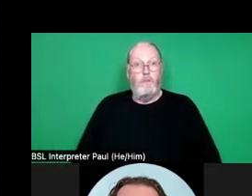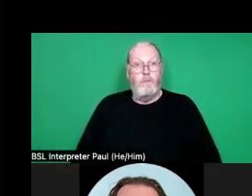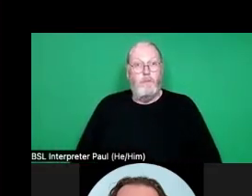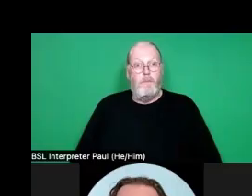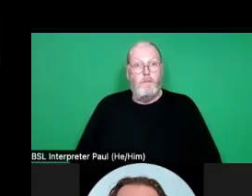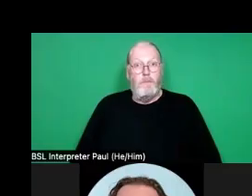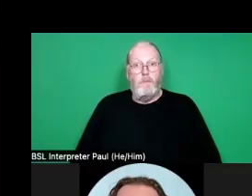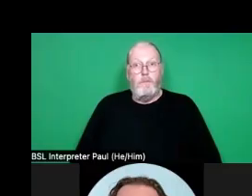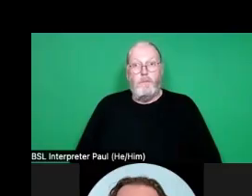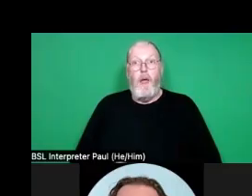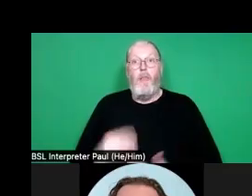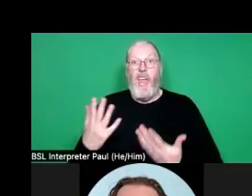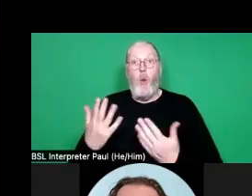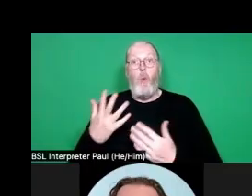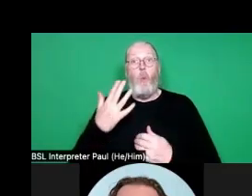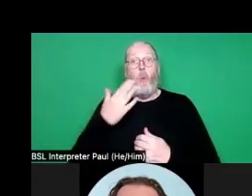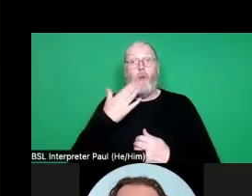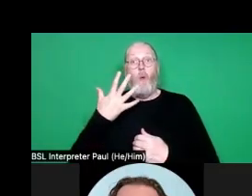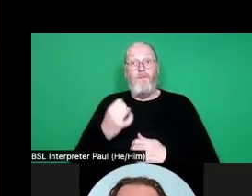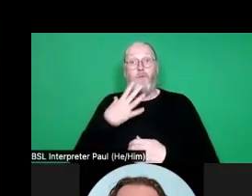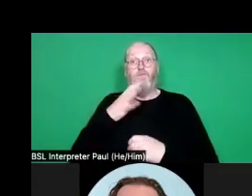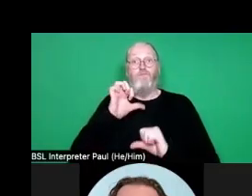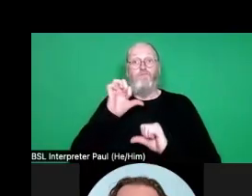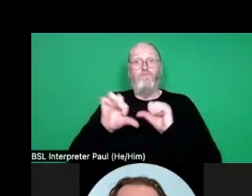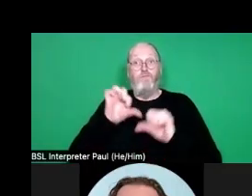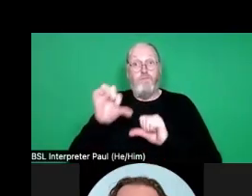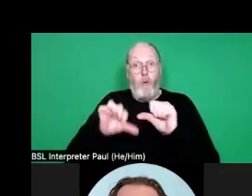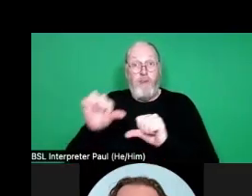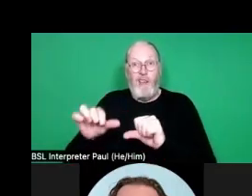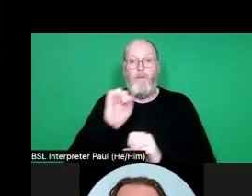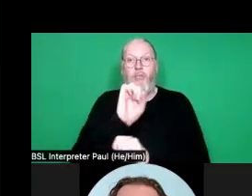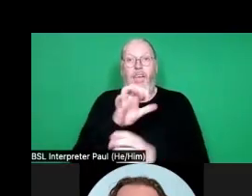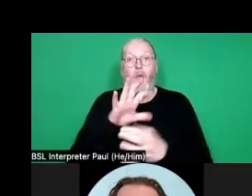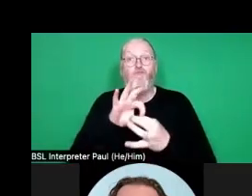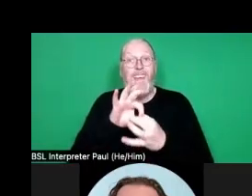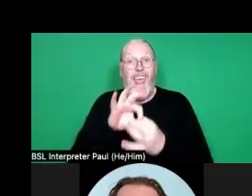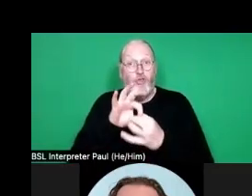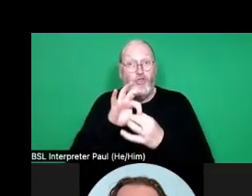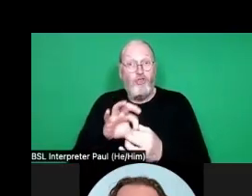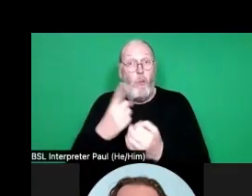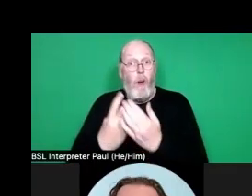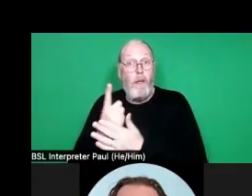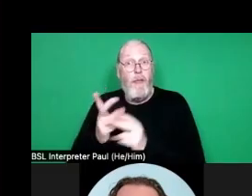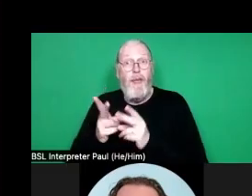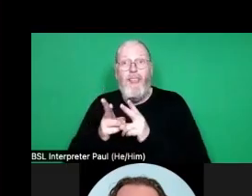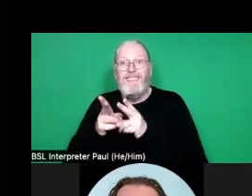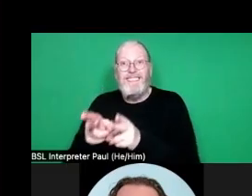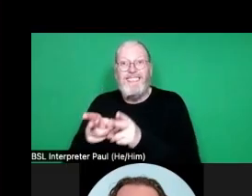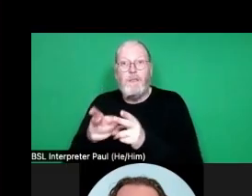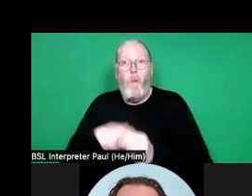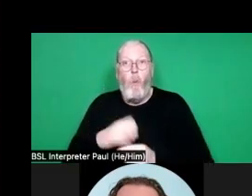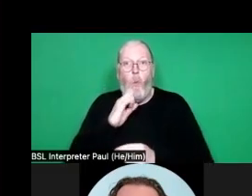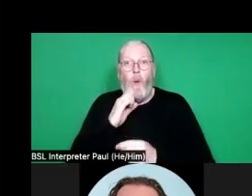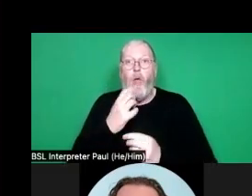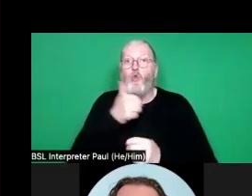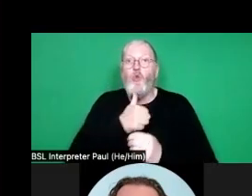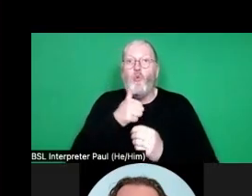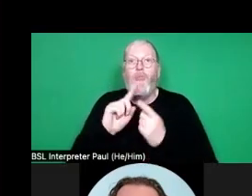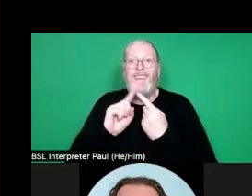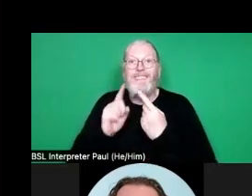participant progresses through numerous relationships and uses the gathered data to eventually select an ultimate compatible